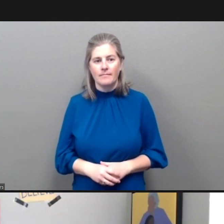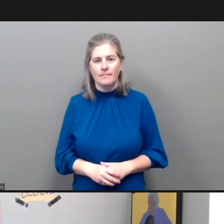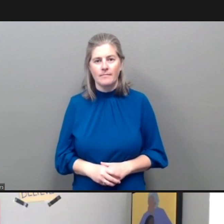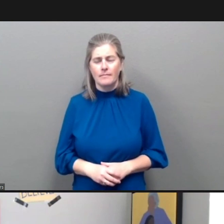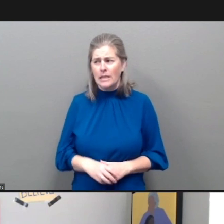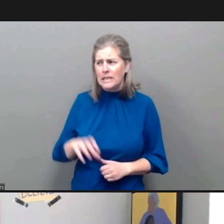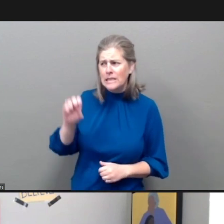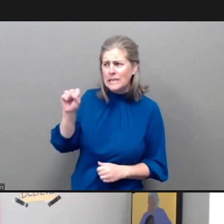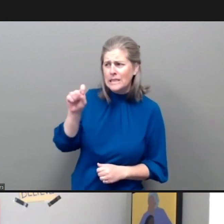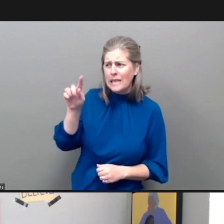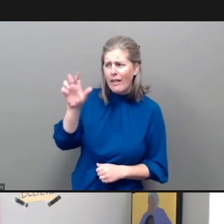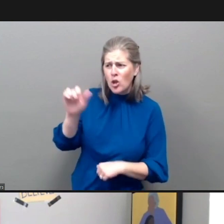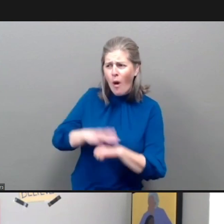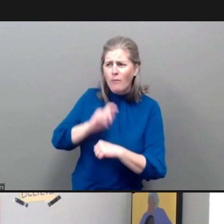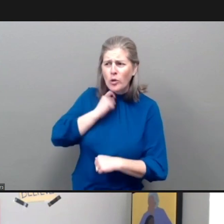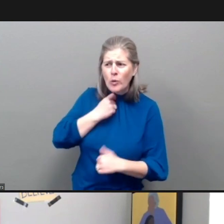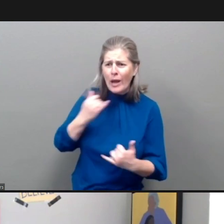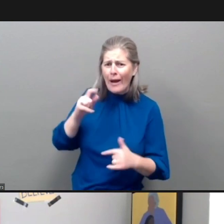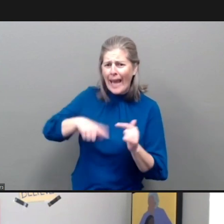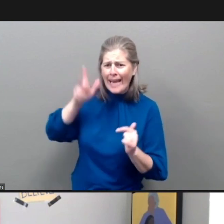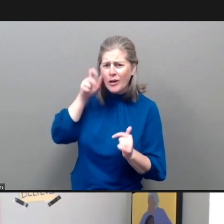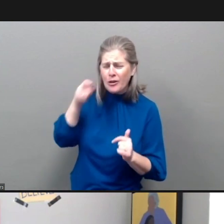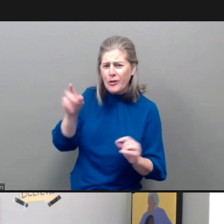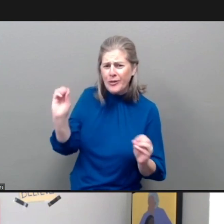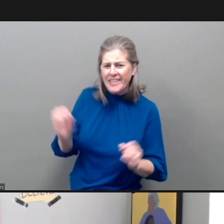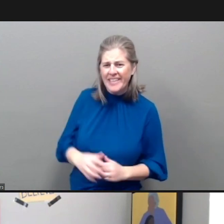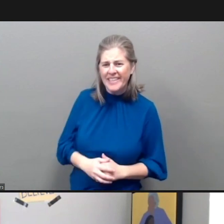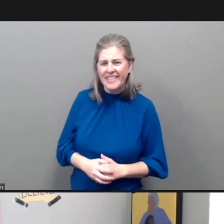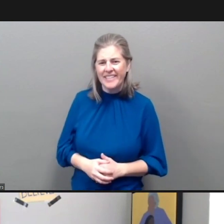Stella, I think you're on mute now.